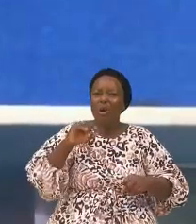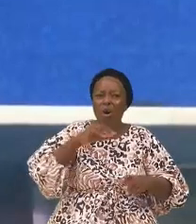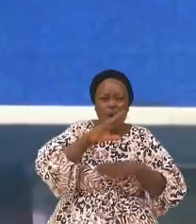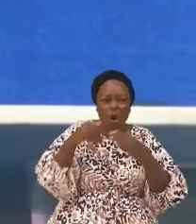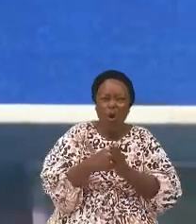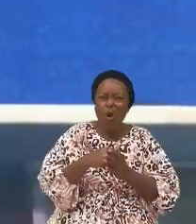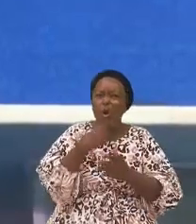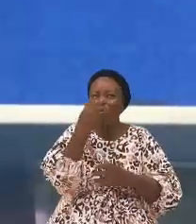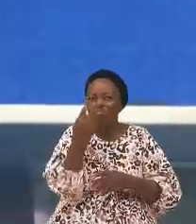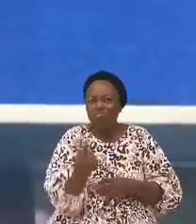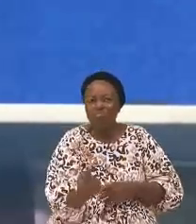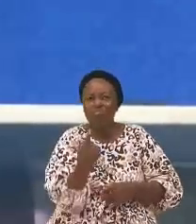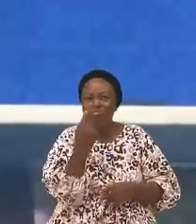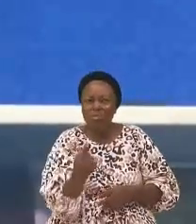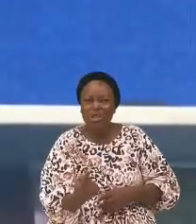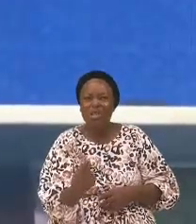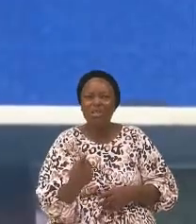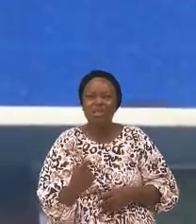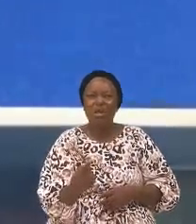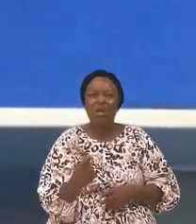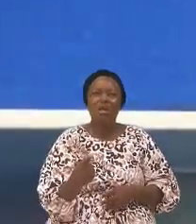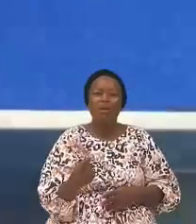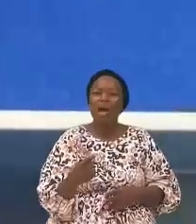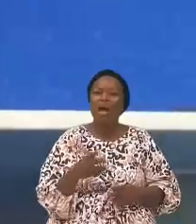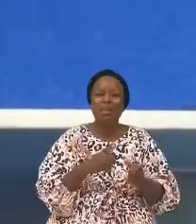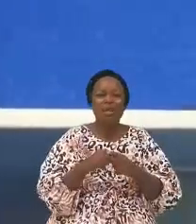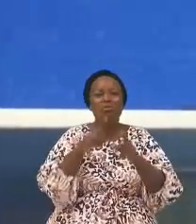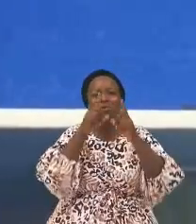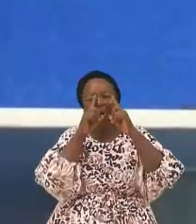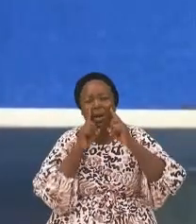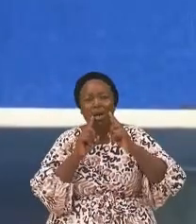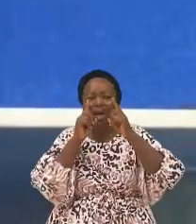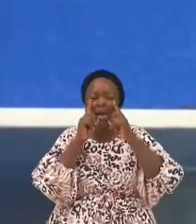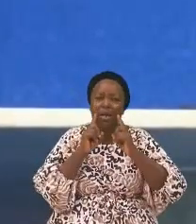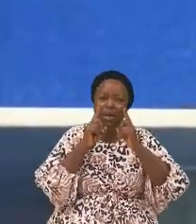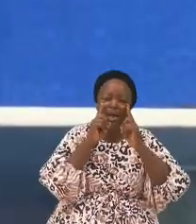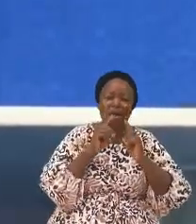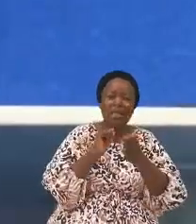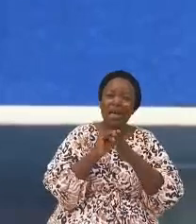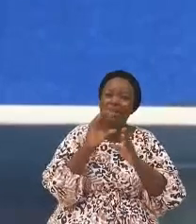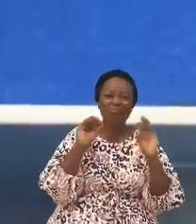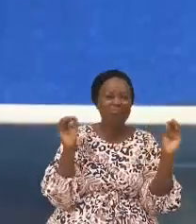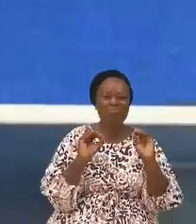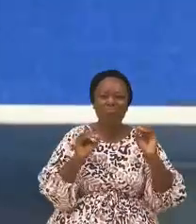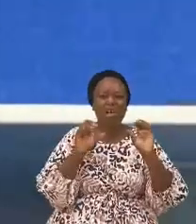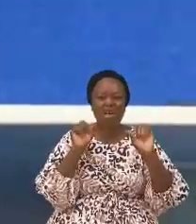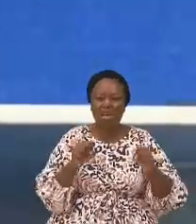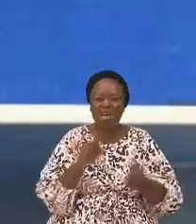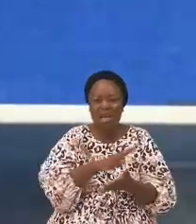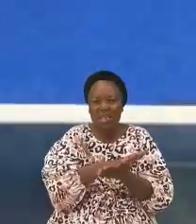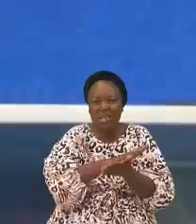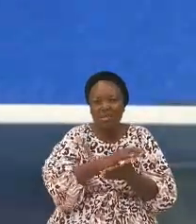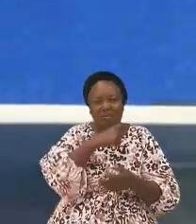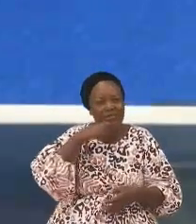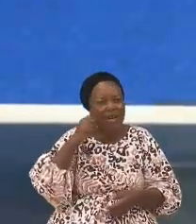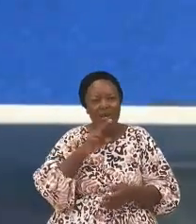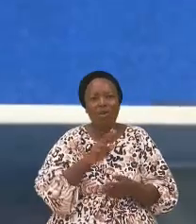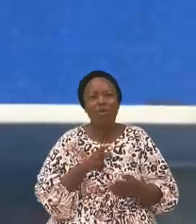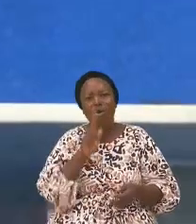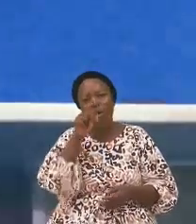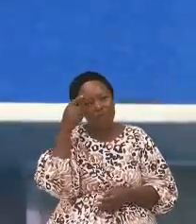physically. Suffering all alone by yourself. And you cry tears that